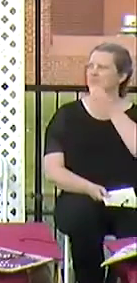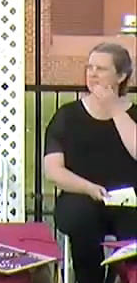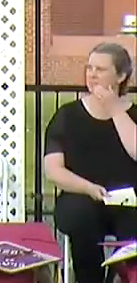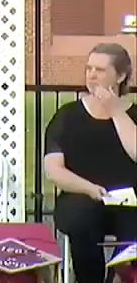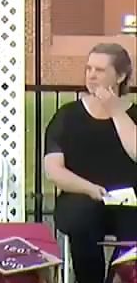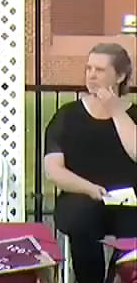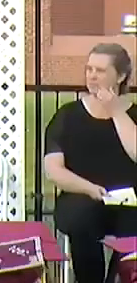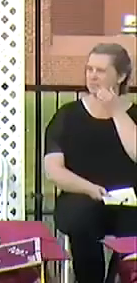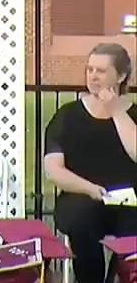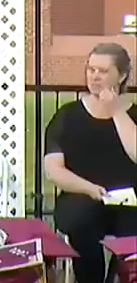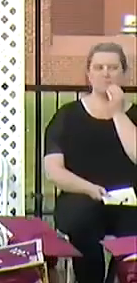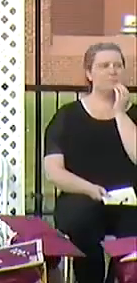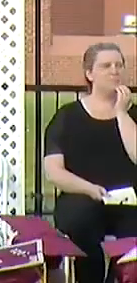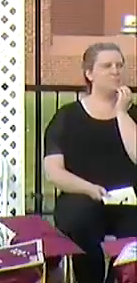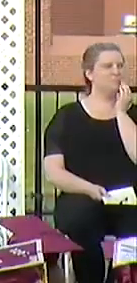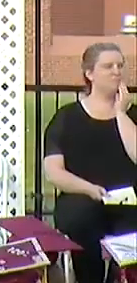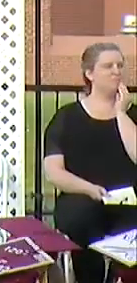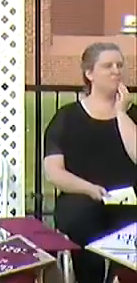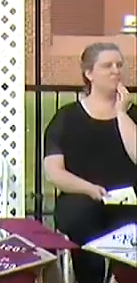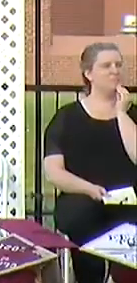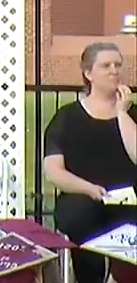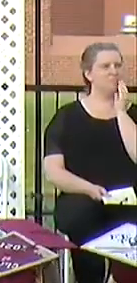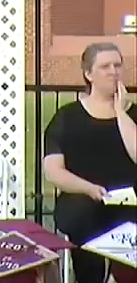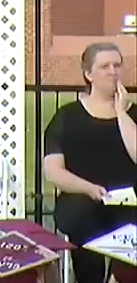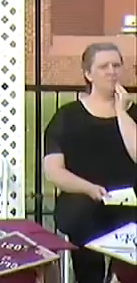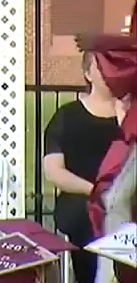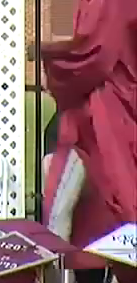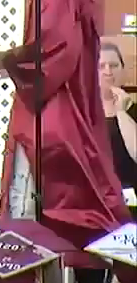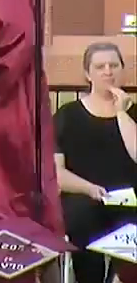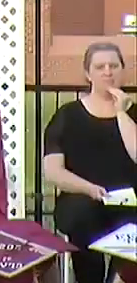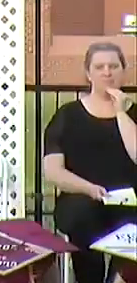Carmelo Anthony Roberts.